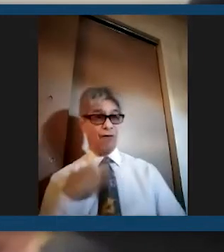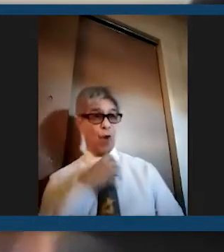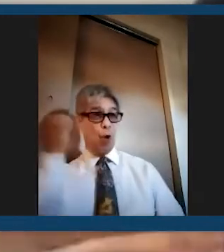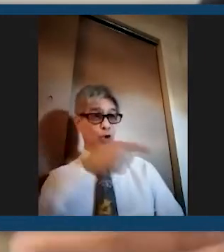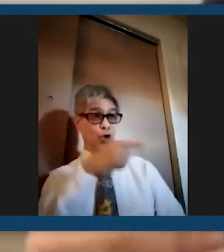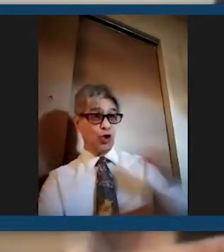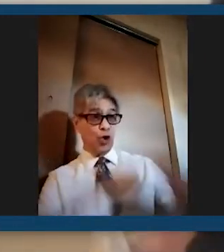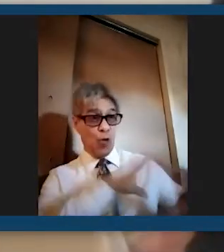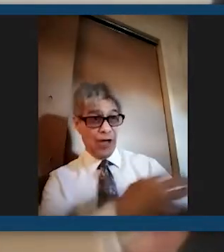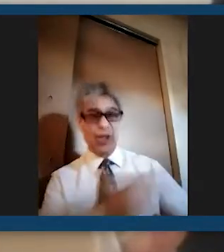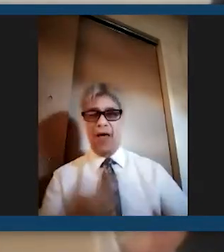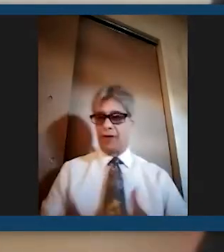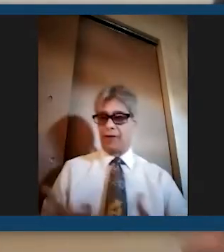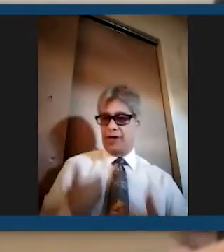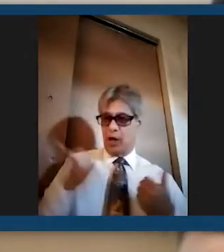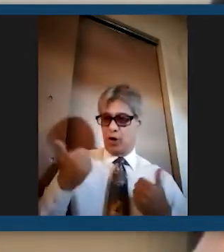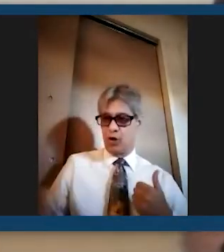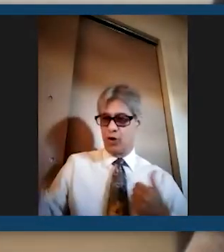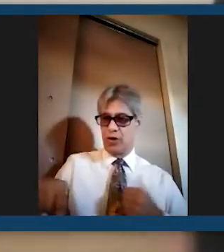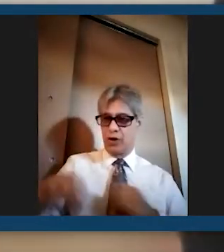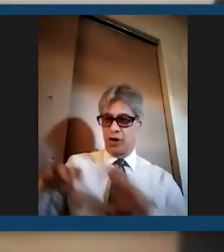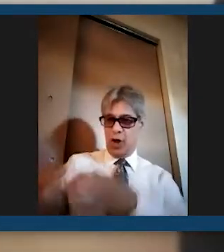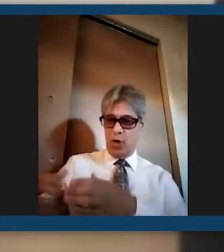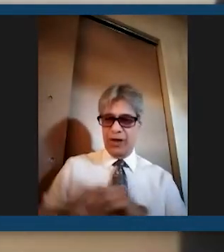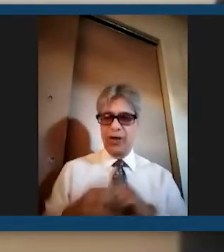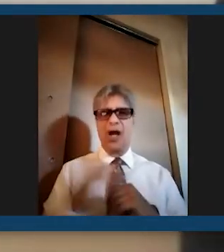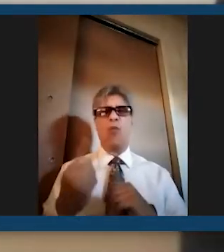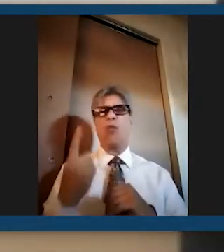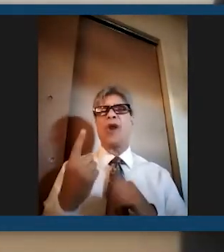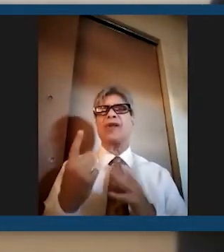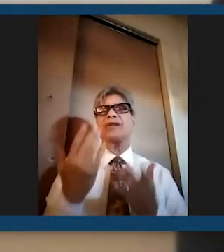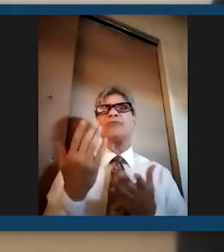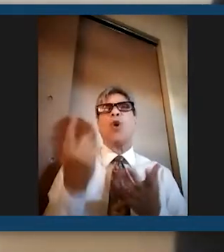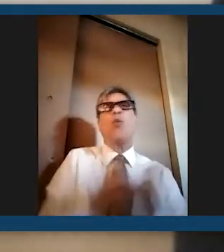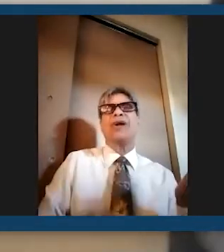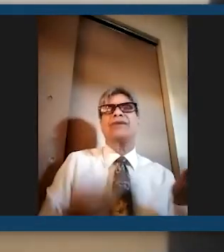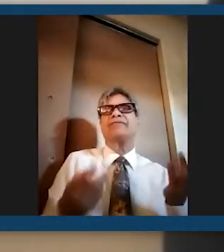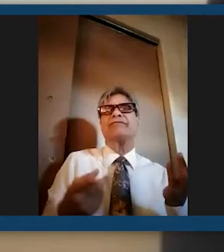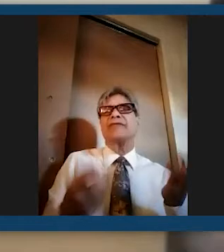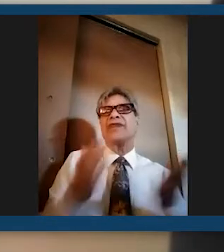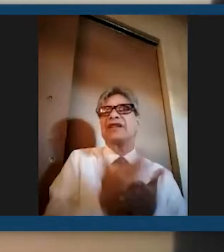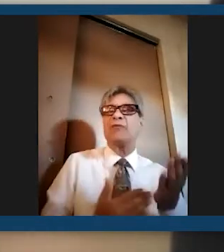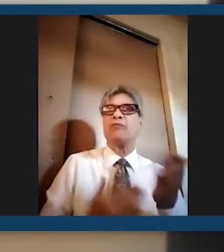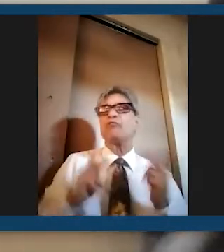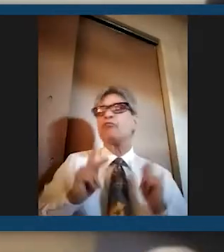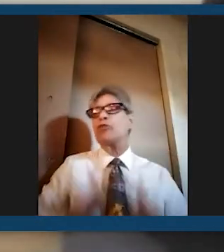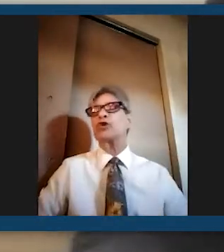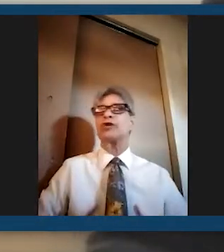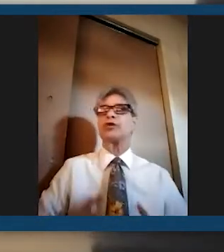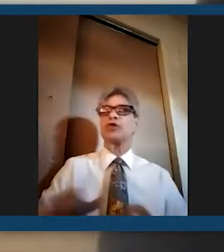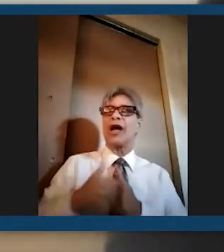younger generation. What are some of the personal challenges you face in getting involved in advocacy when you were younger?